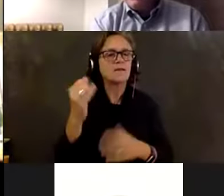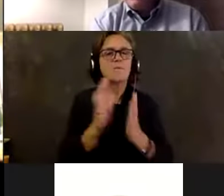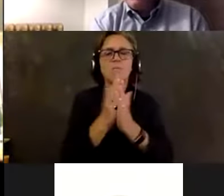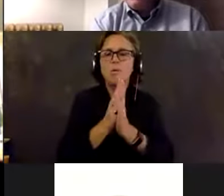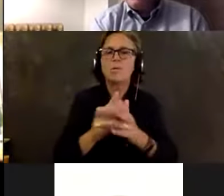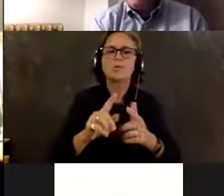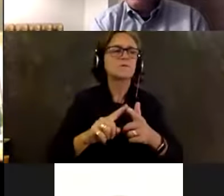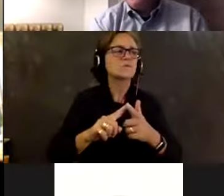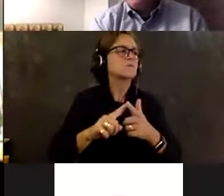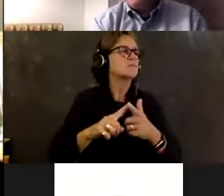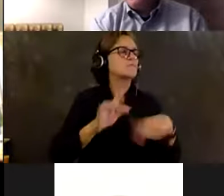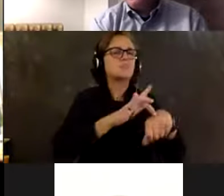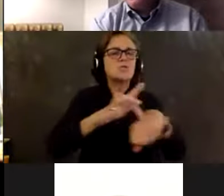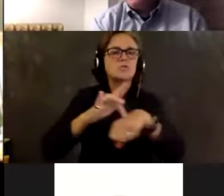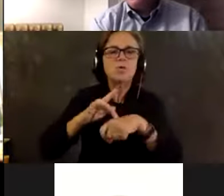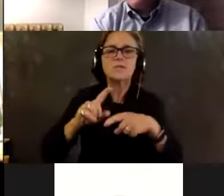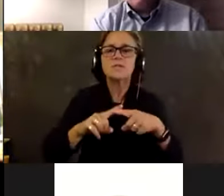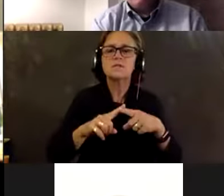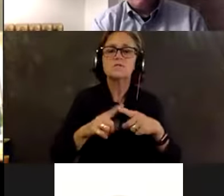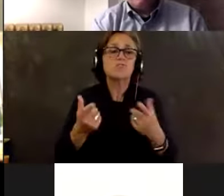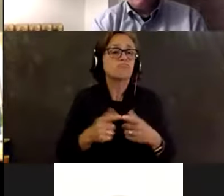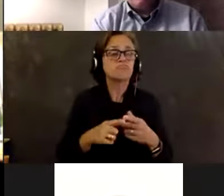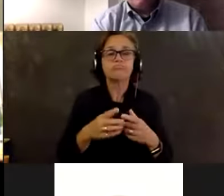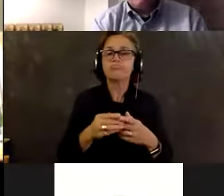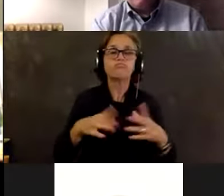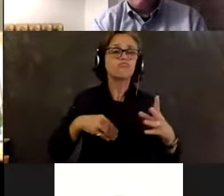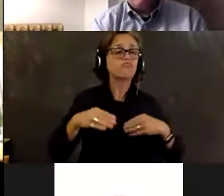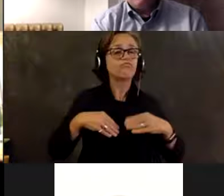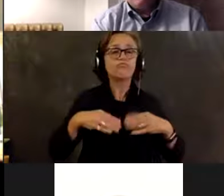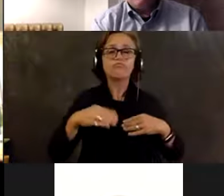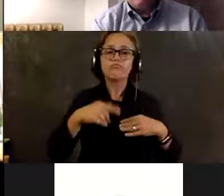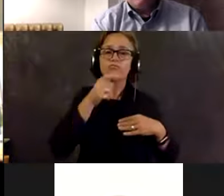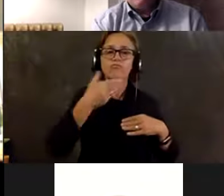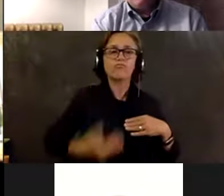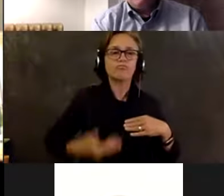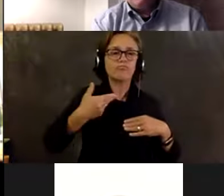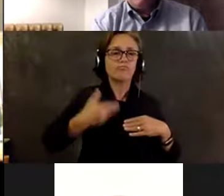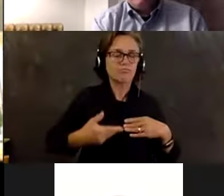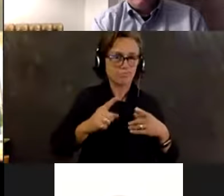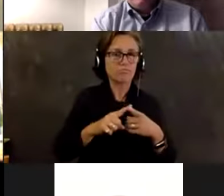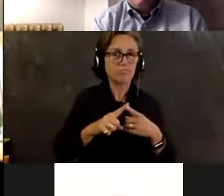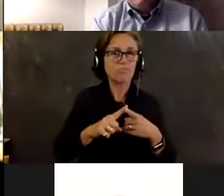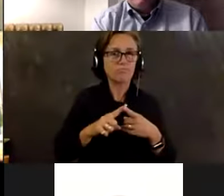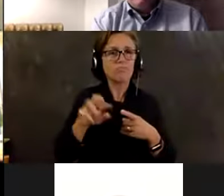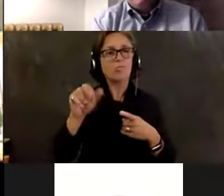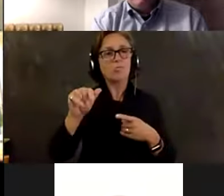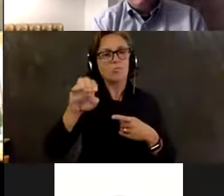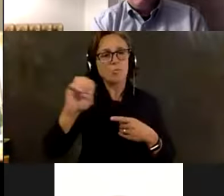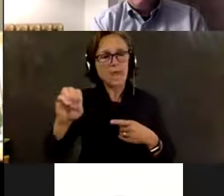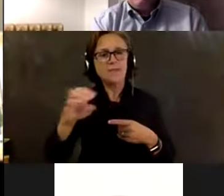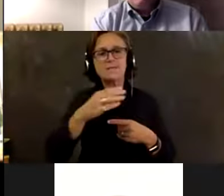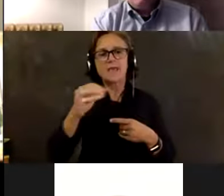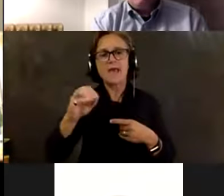normalizing everyday people, right? However somebody identifies, right? Race and ethnicity happens to be an important way that